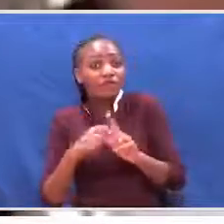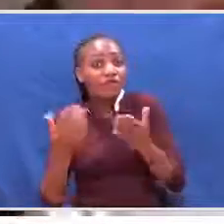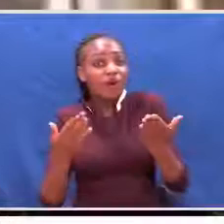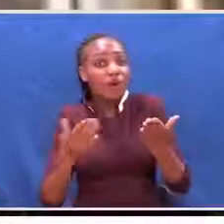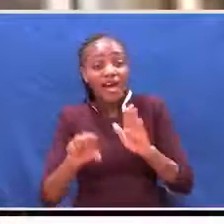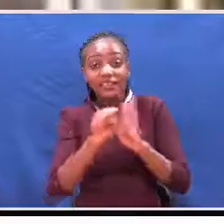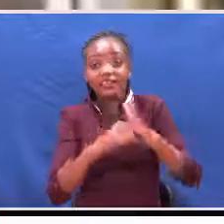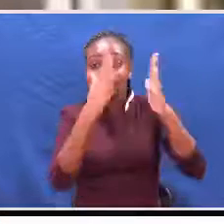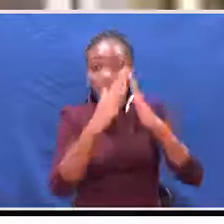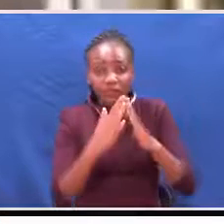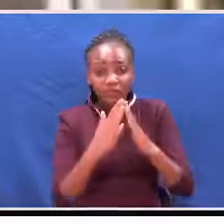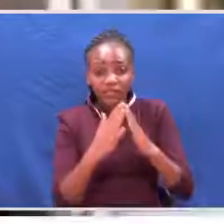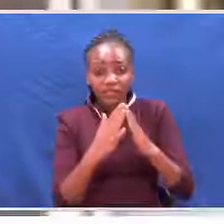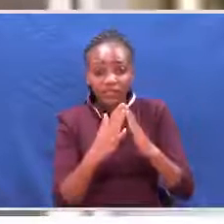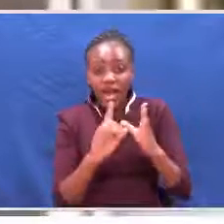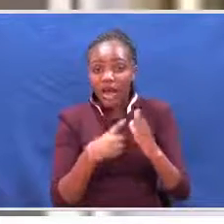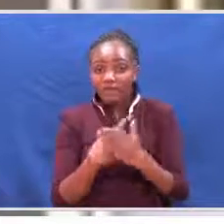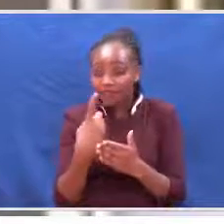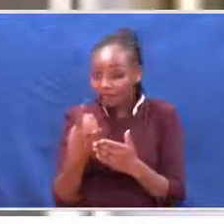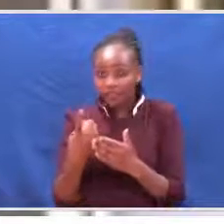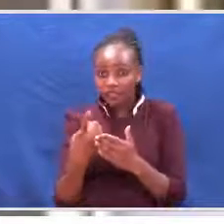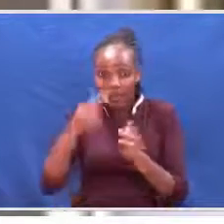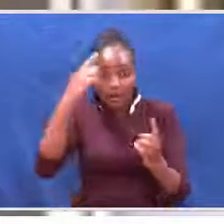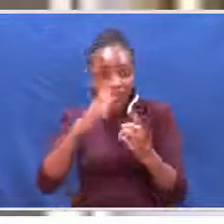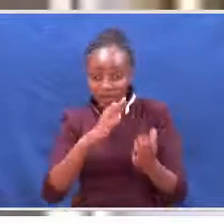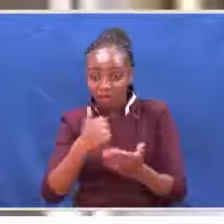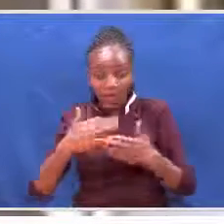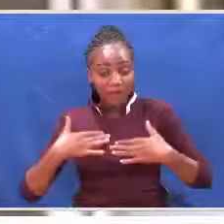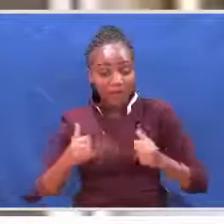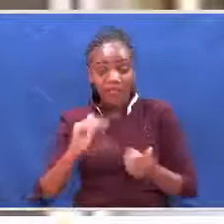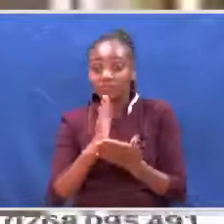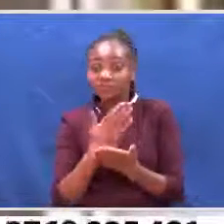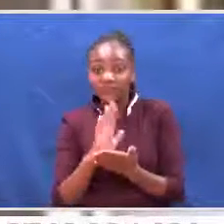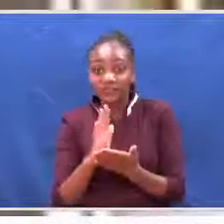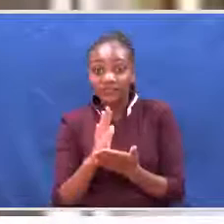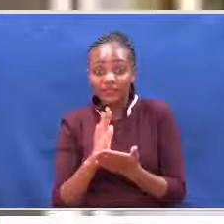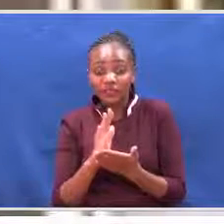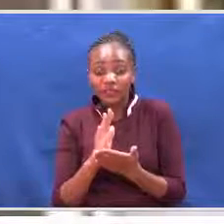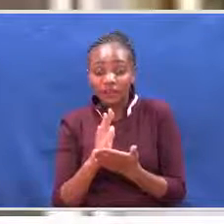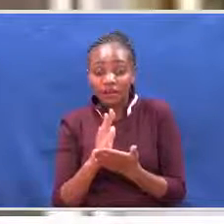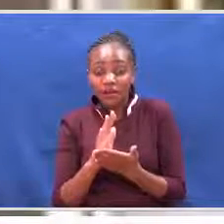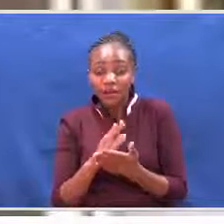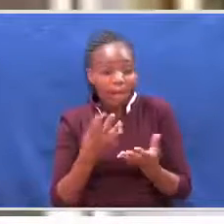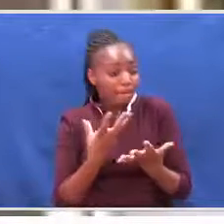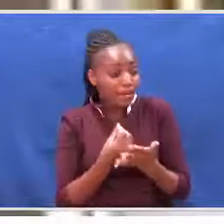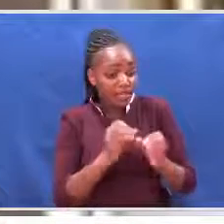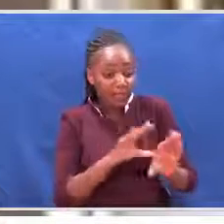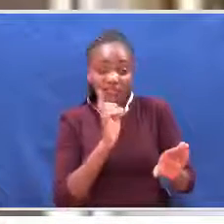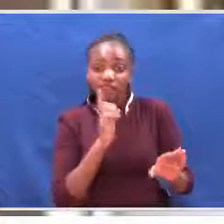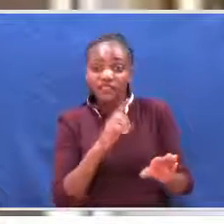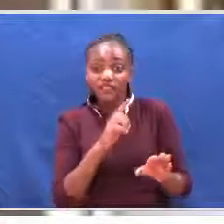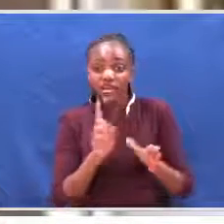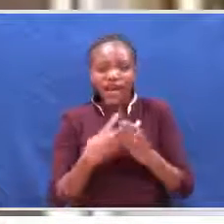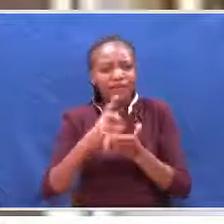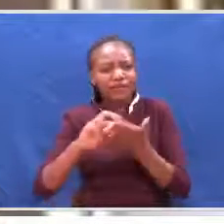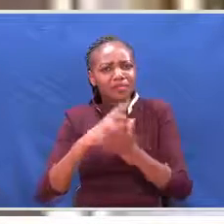63 billion, Mr. Chair, meant for health facilities to various counties. Nothing was delivered. Money was lost, Mr. Chair. Mr. Chair, what I